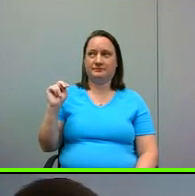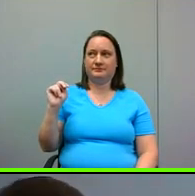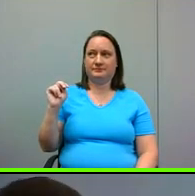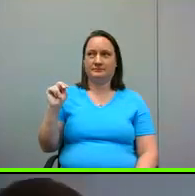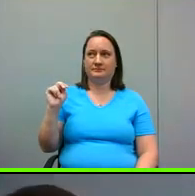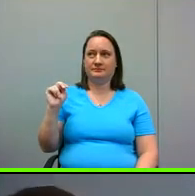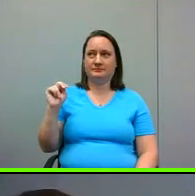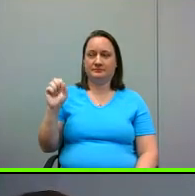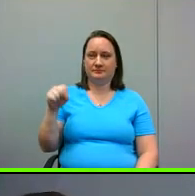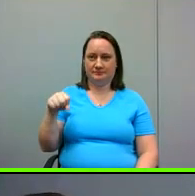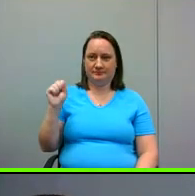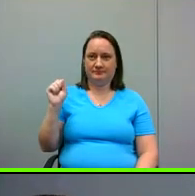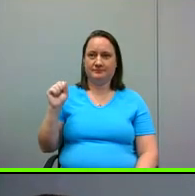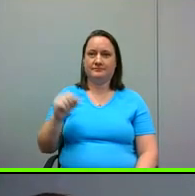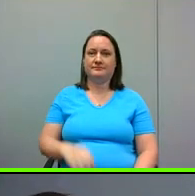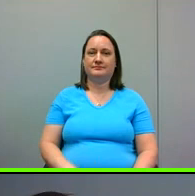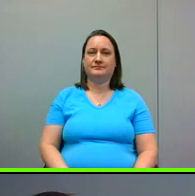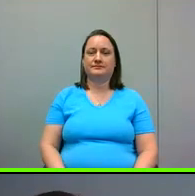Yes.